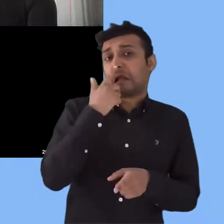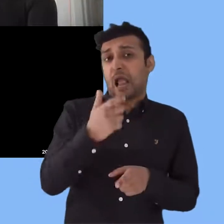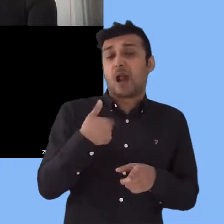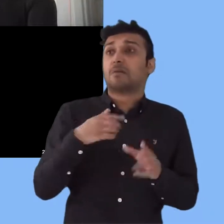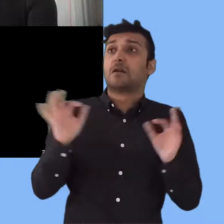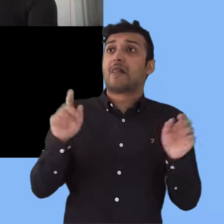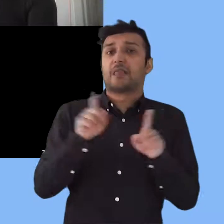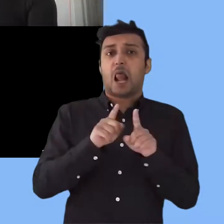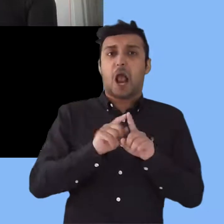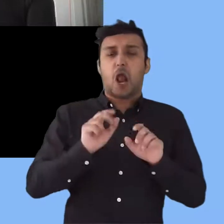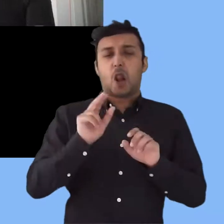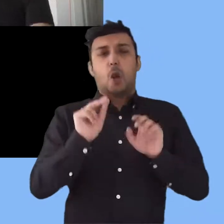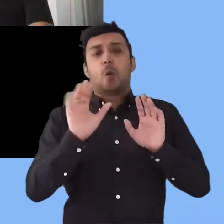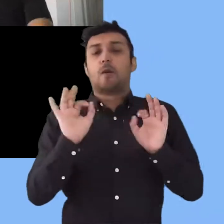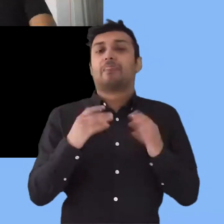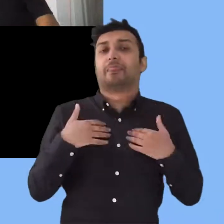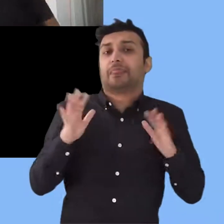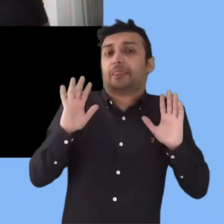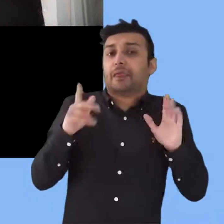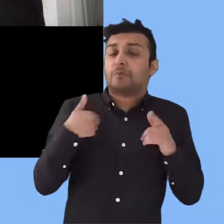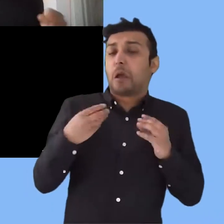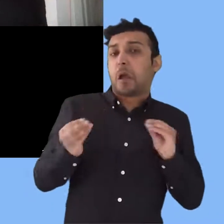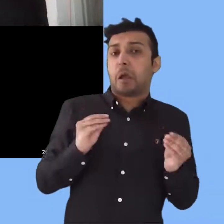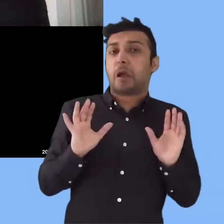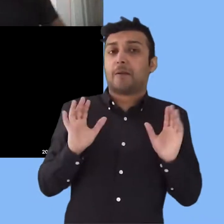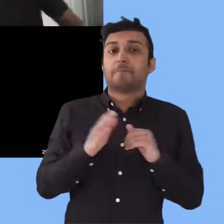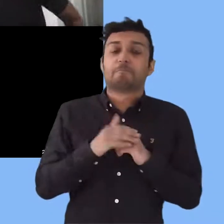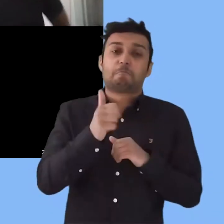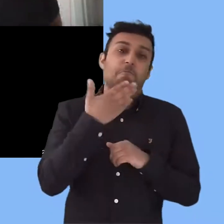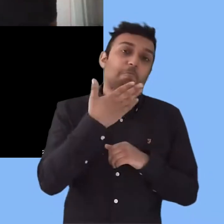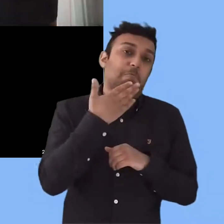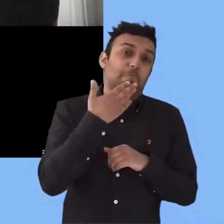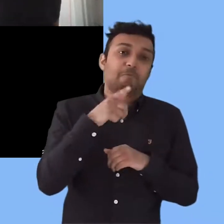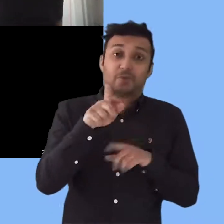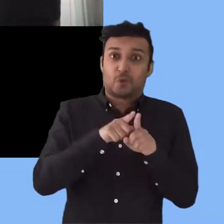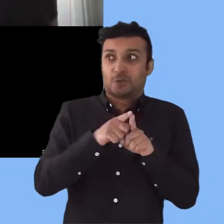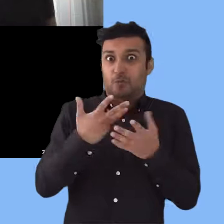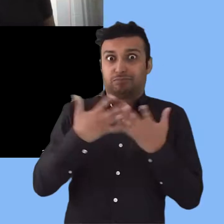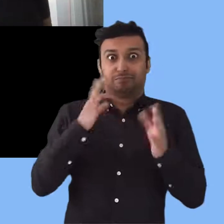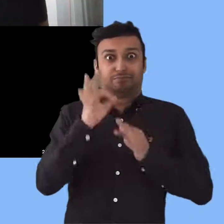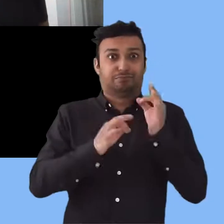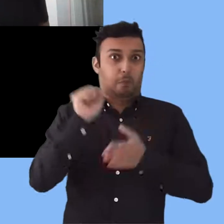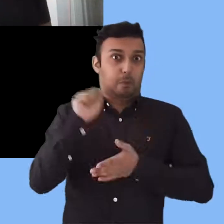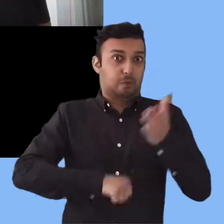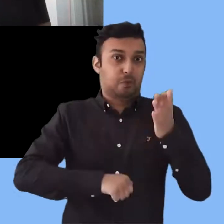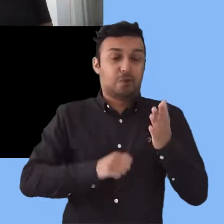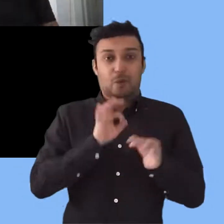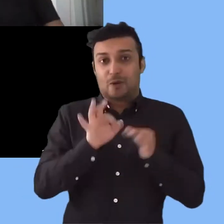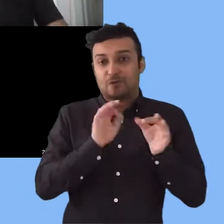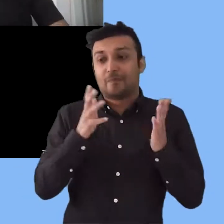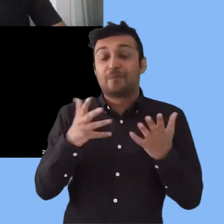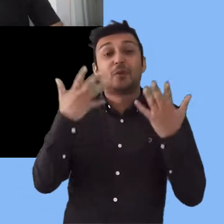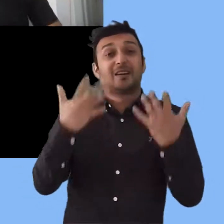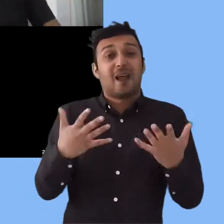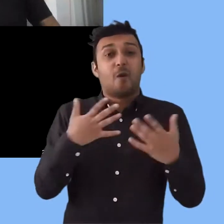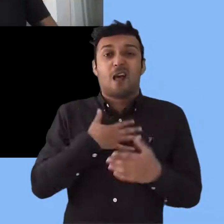line on that at all. Okay, thanks, Shaddai. That's it with the hard and fast questions as well. At this point, I would like to invite everybody